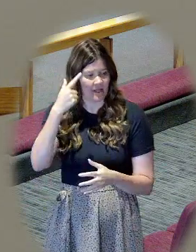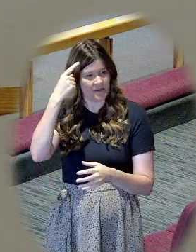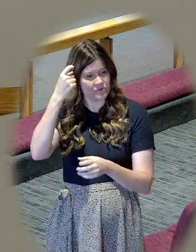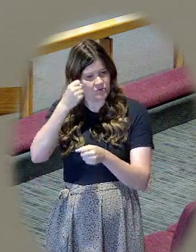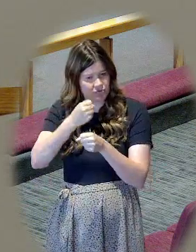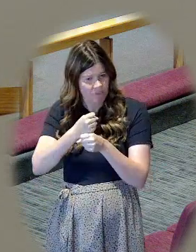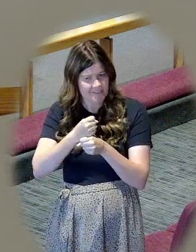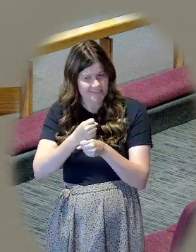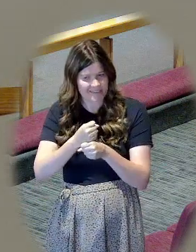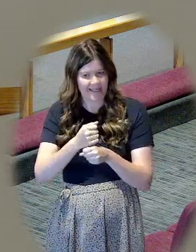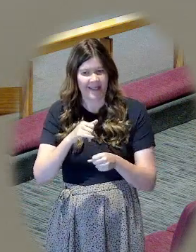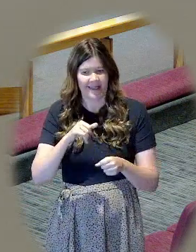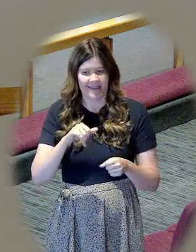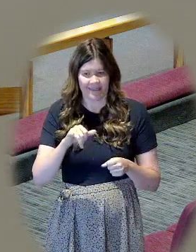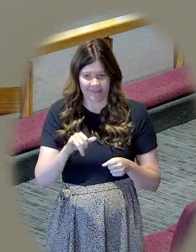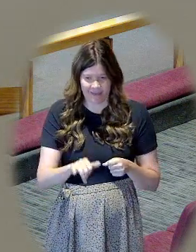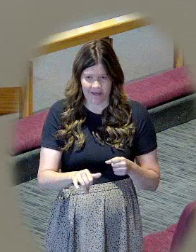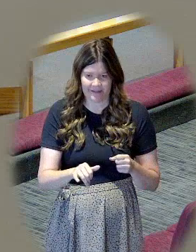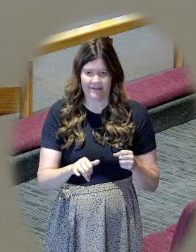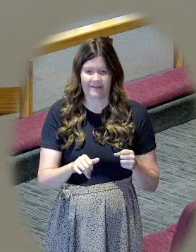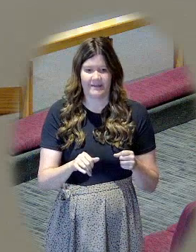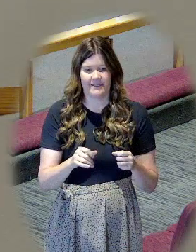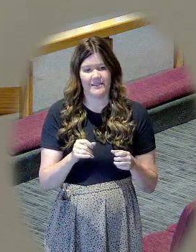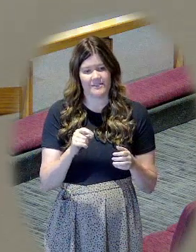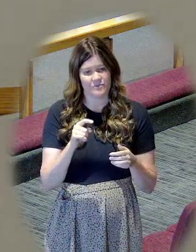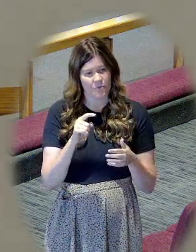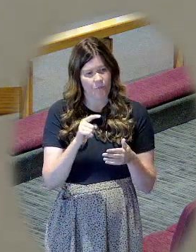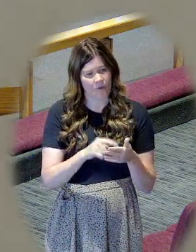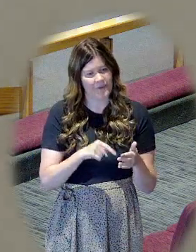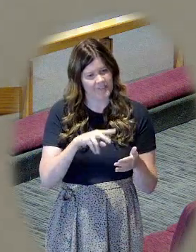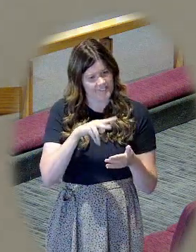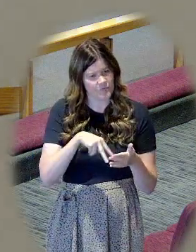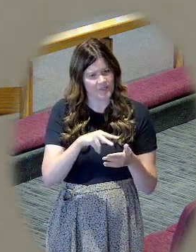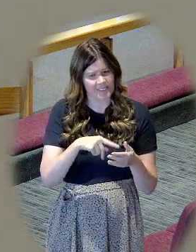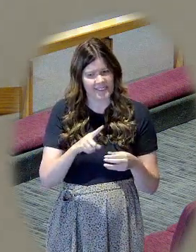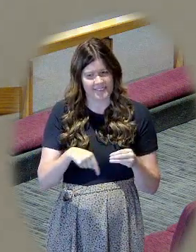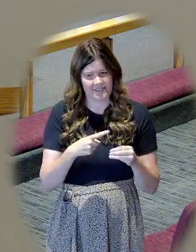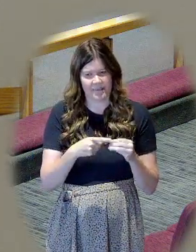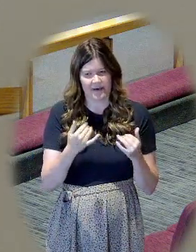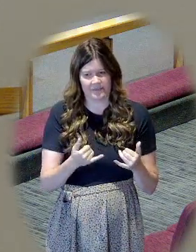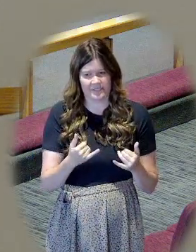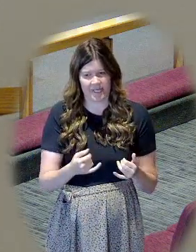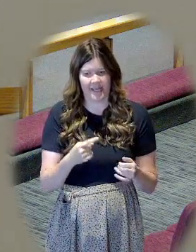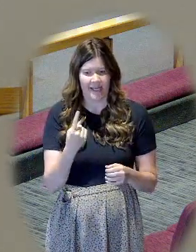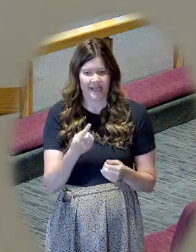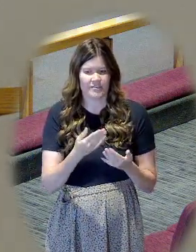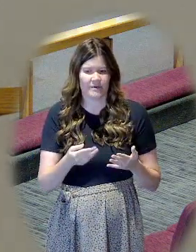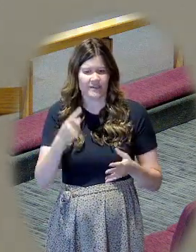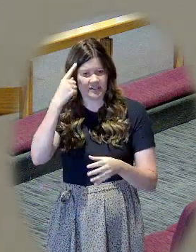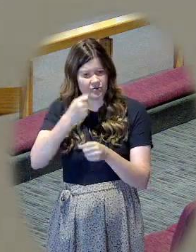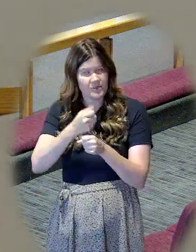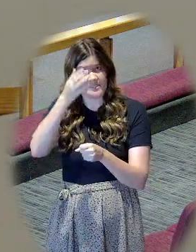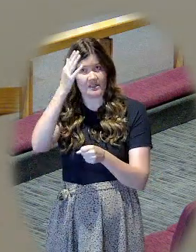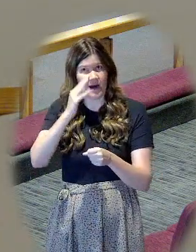Trust. That's what this passage is about. And it's one thing to trust in God when our world is upside down. It seems easier for